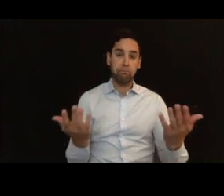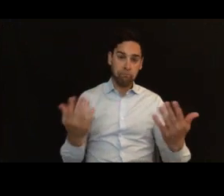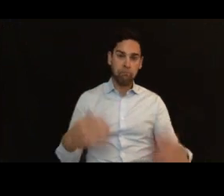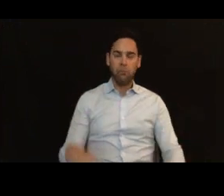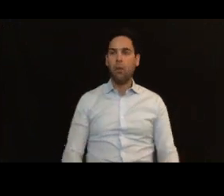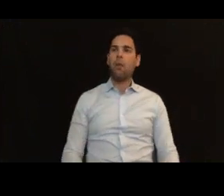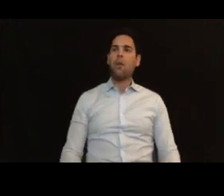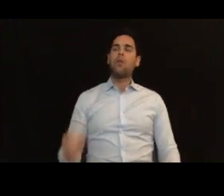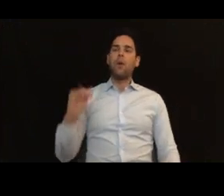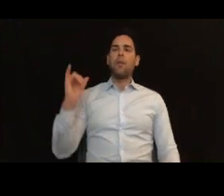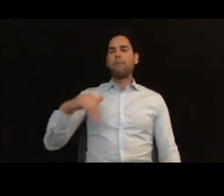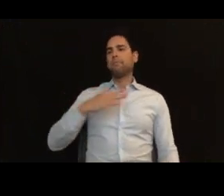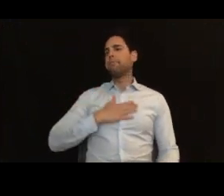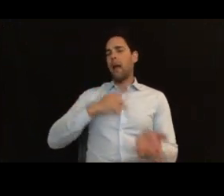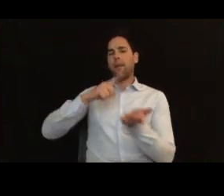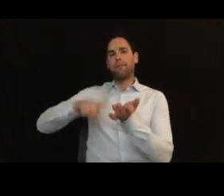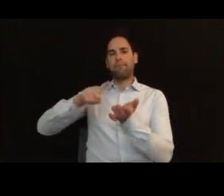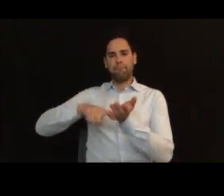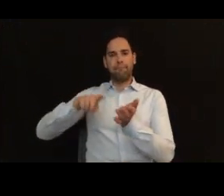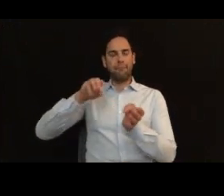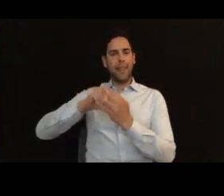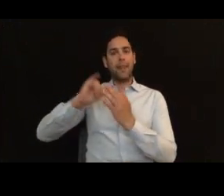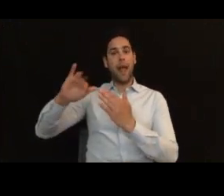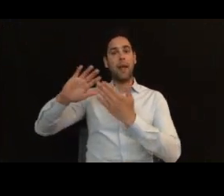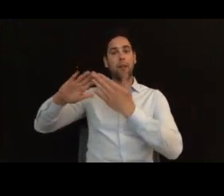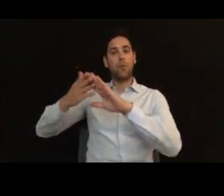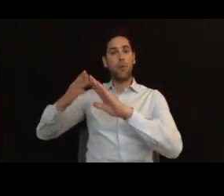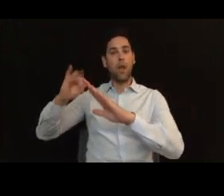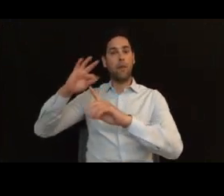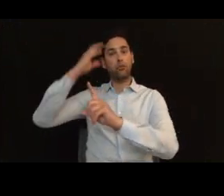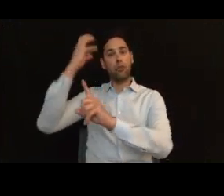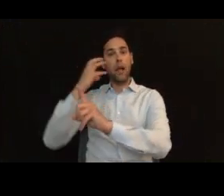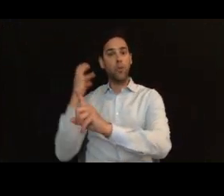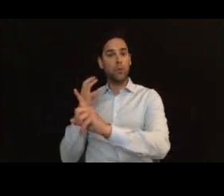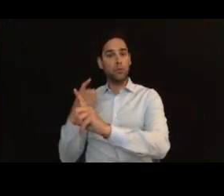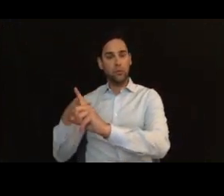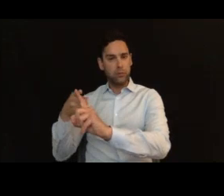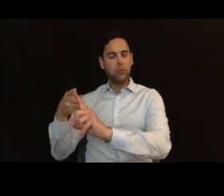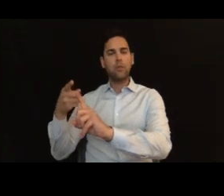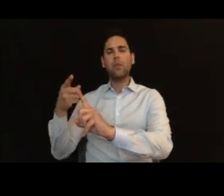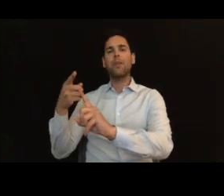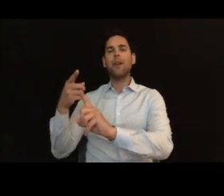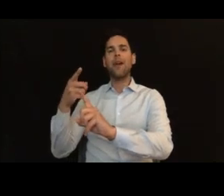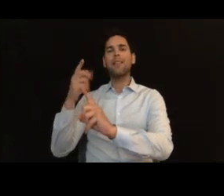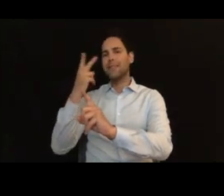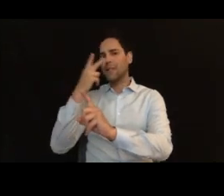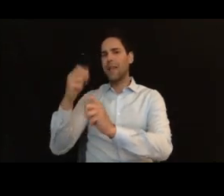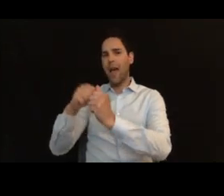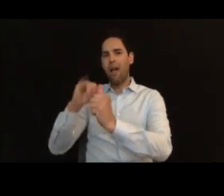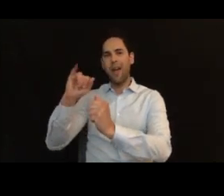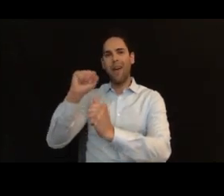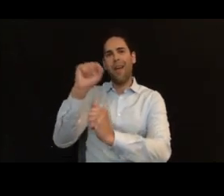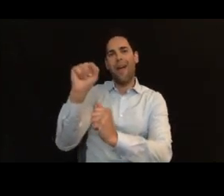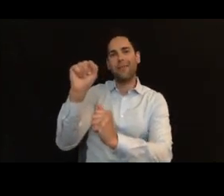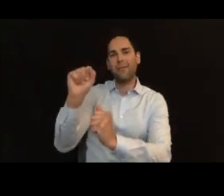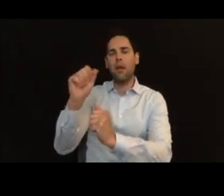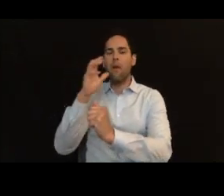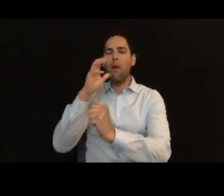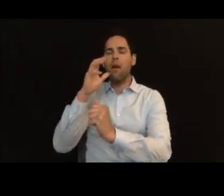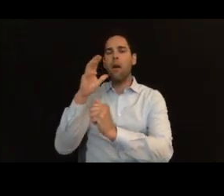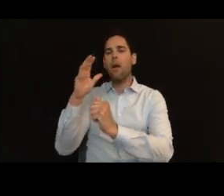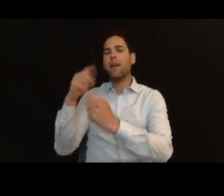of drag queens, and how it kind of interacts with the way that they dress themselves, visually, using